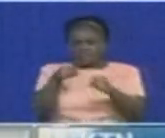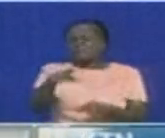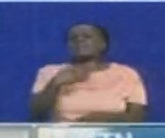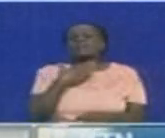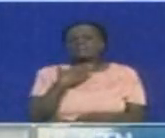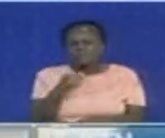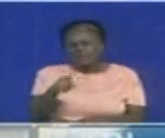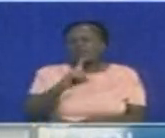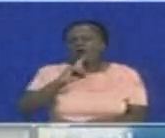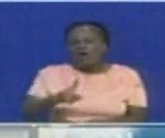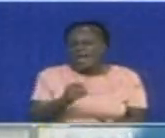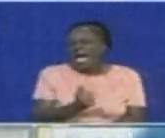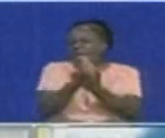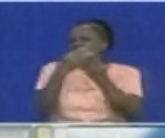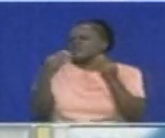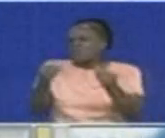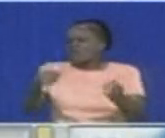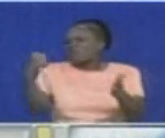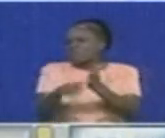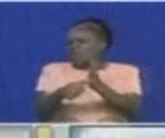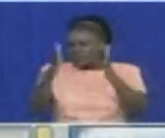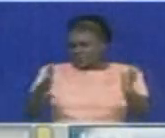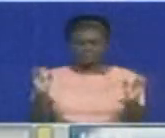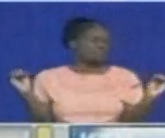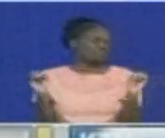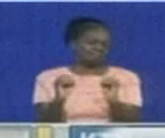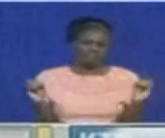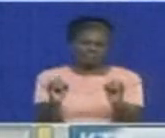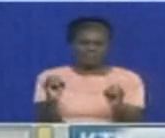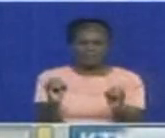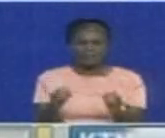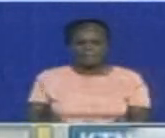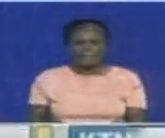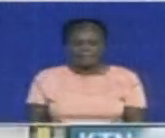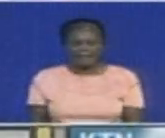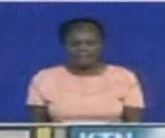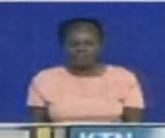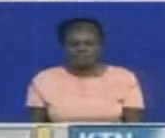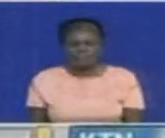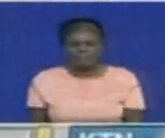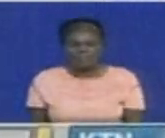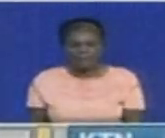will do little to solve the bigger problem. Asha Mwilu tells us more.